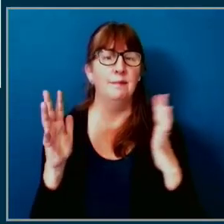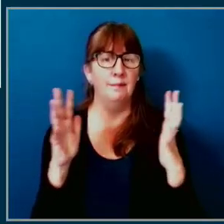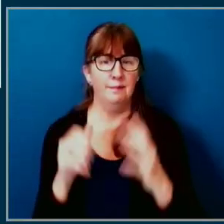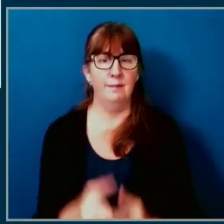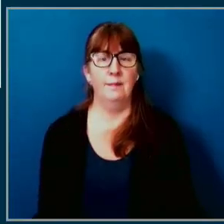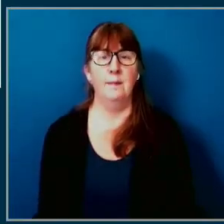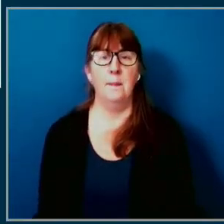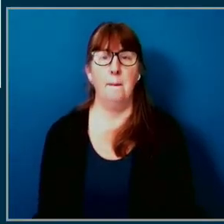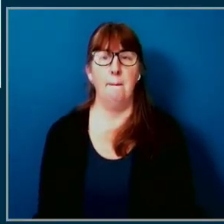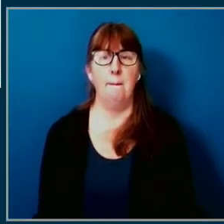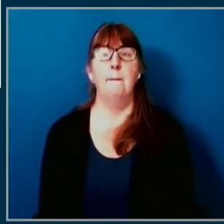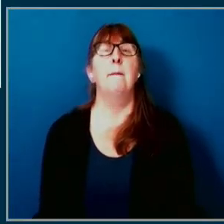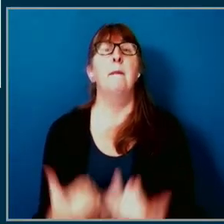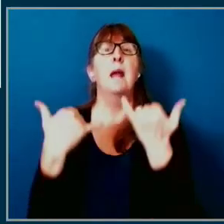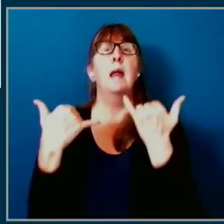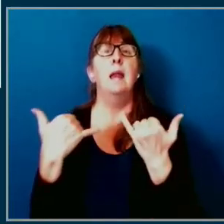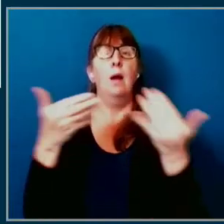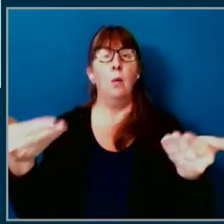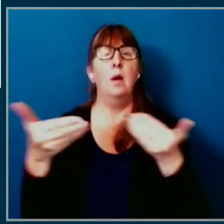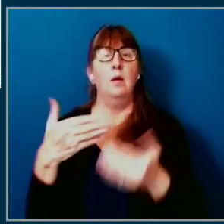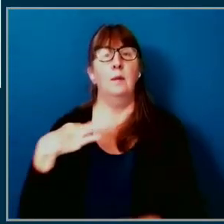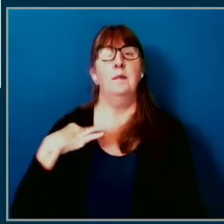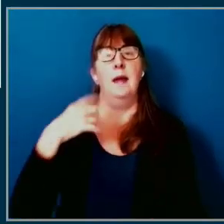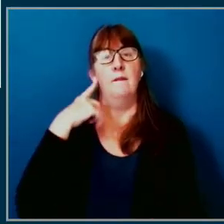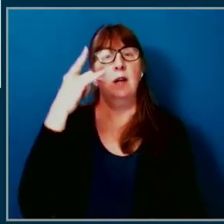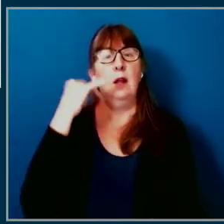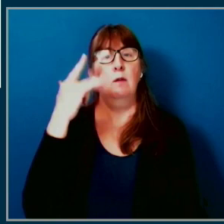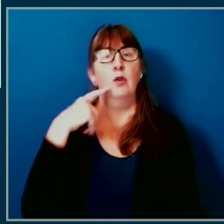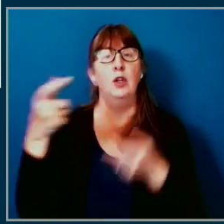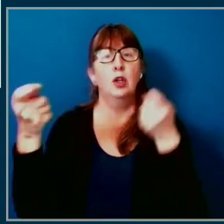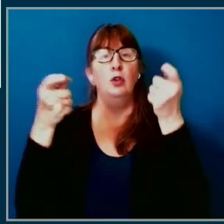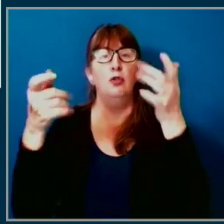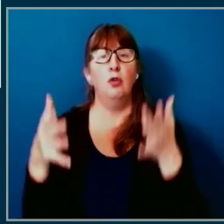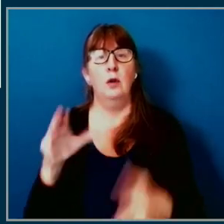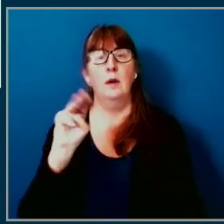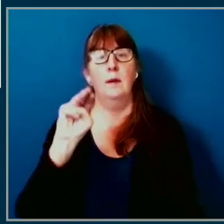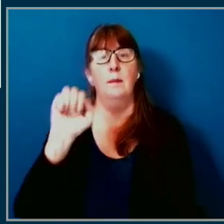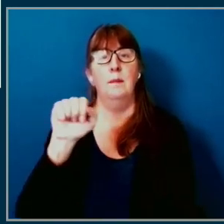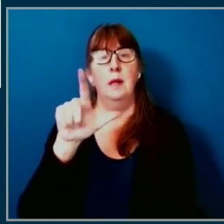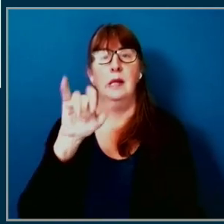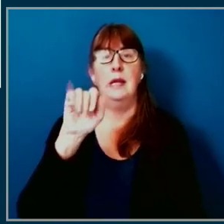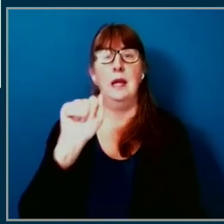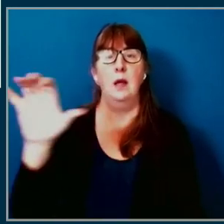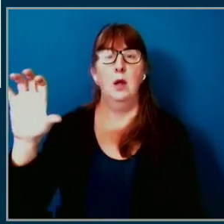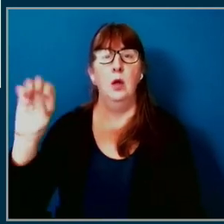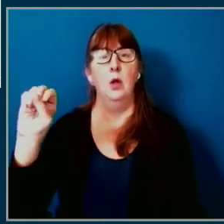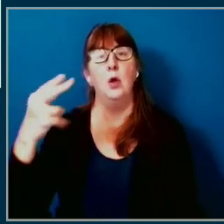Now, please welcome candidate for California Controller, MALIA COHEN.